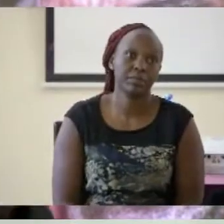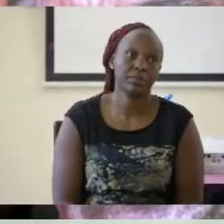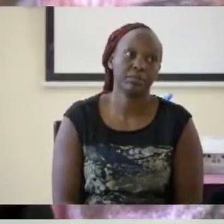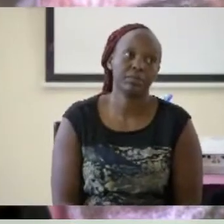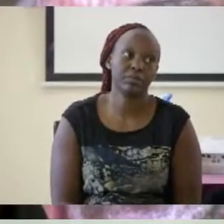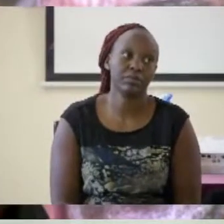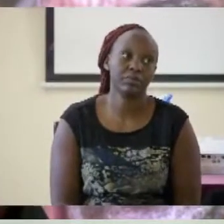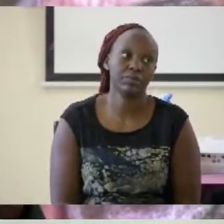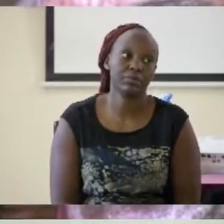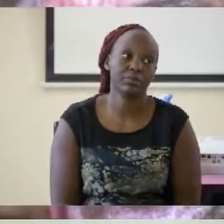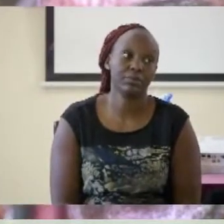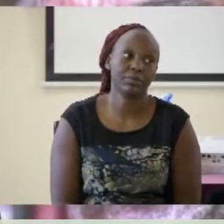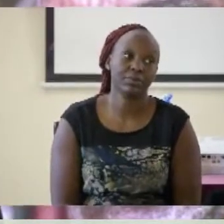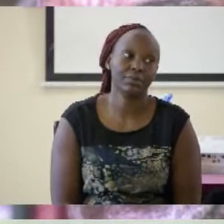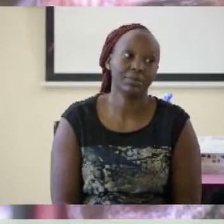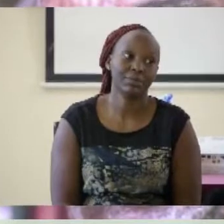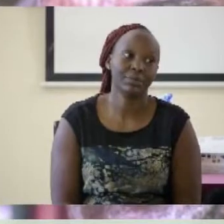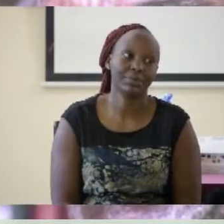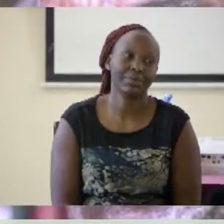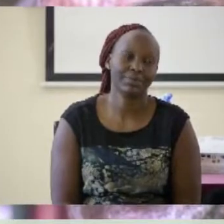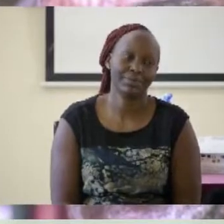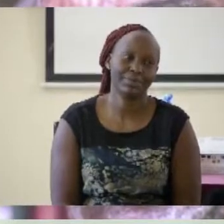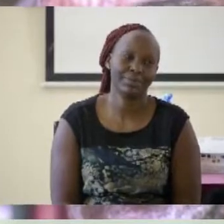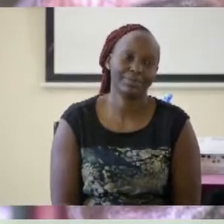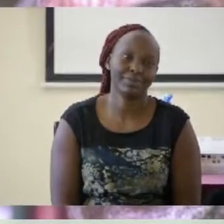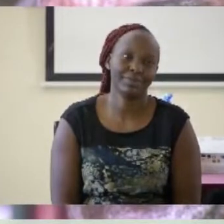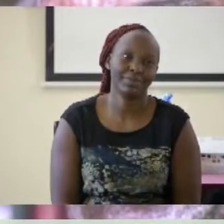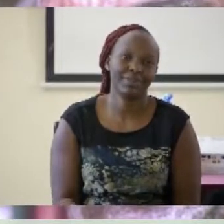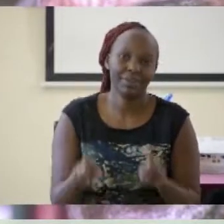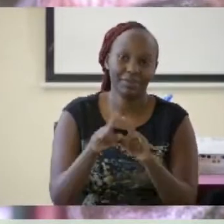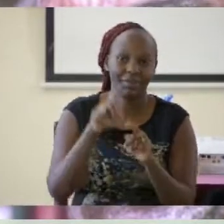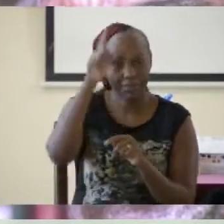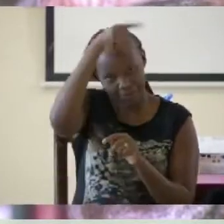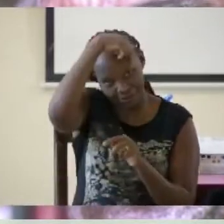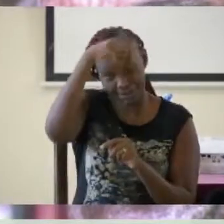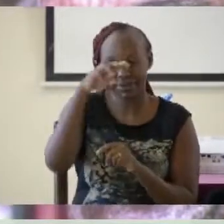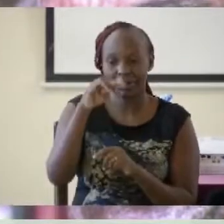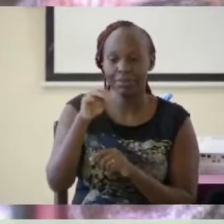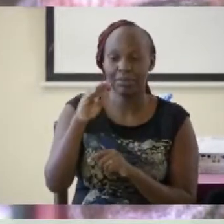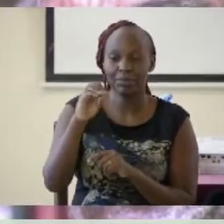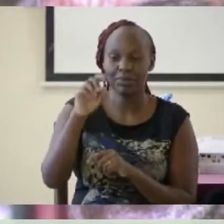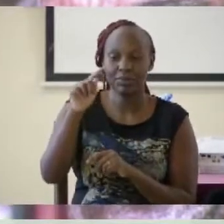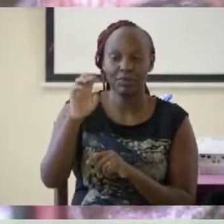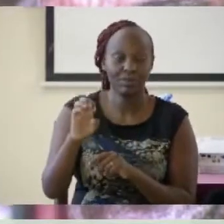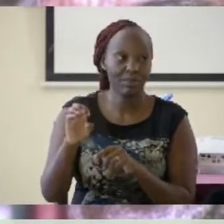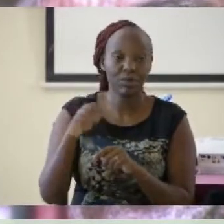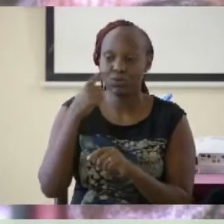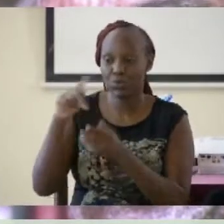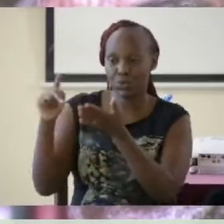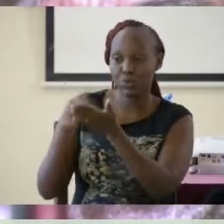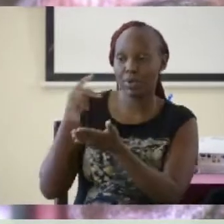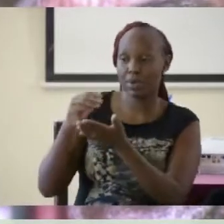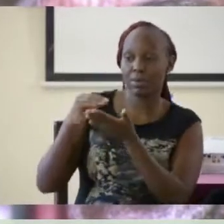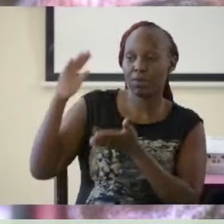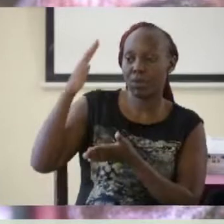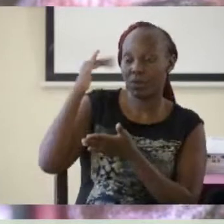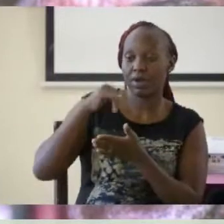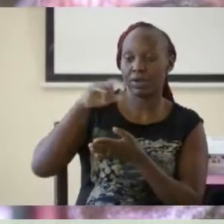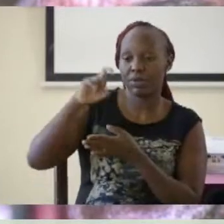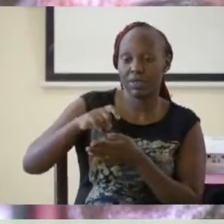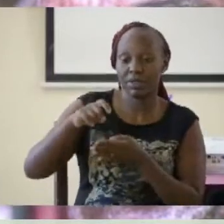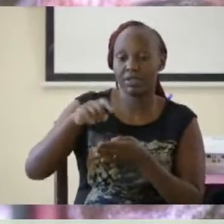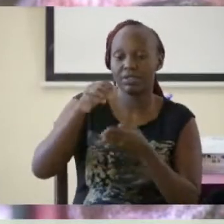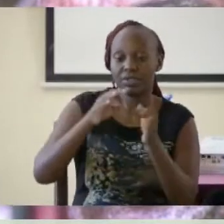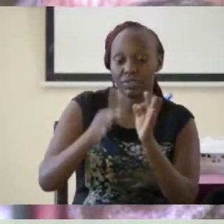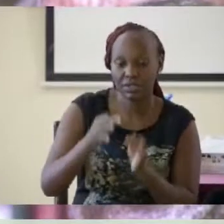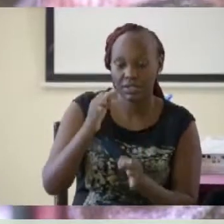I would render, like for Professor Mbote for 100 million. Because at the end of the day, you want justice. If the service